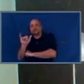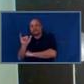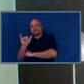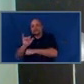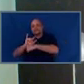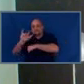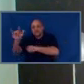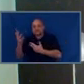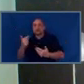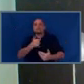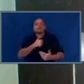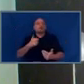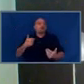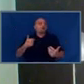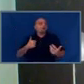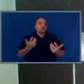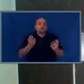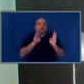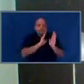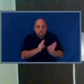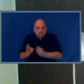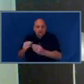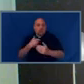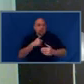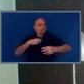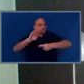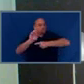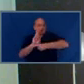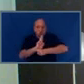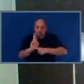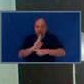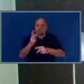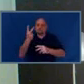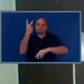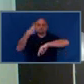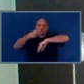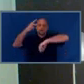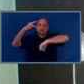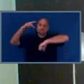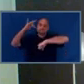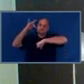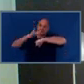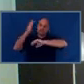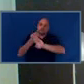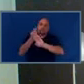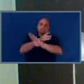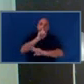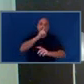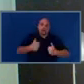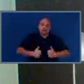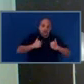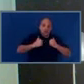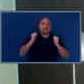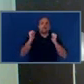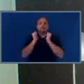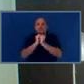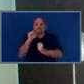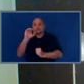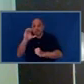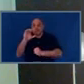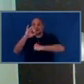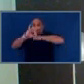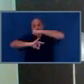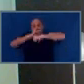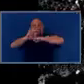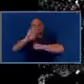done anything more. We had rehearsed the tag twice before in real life with the spacecraft around Bennu, and many,